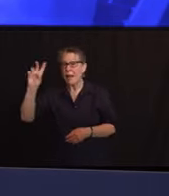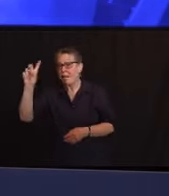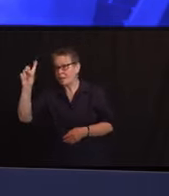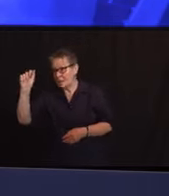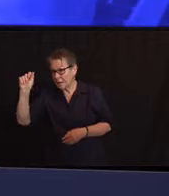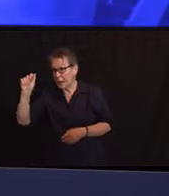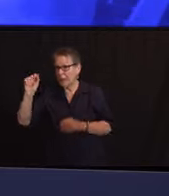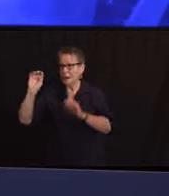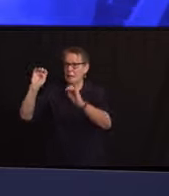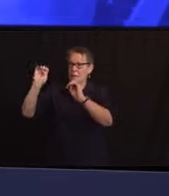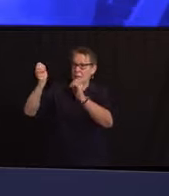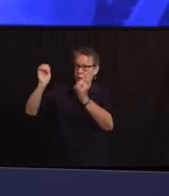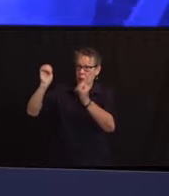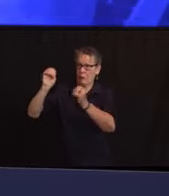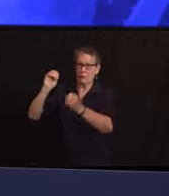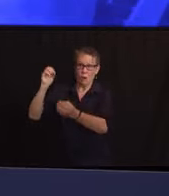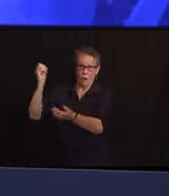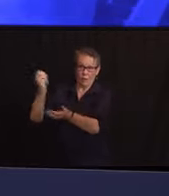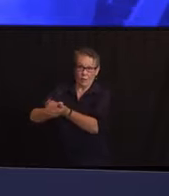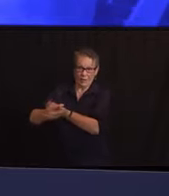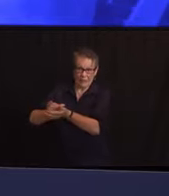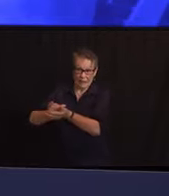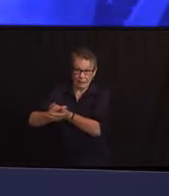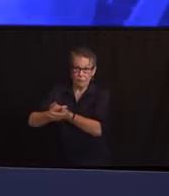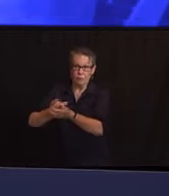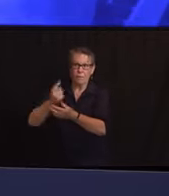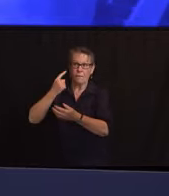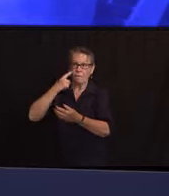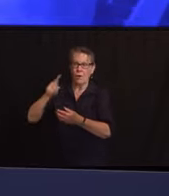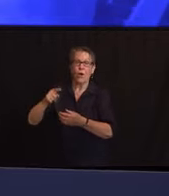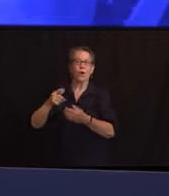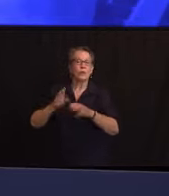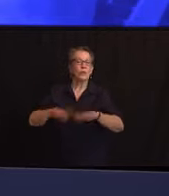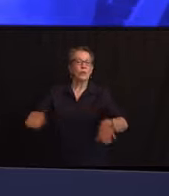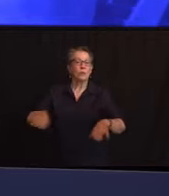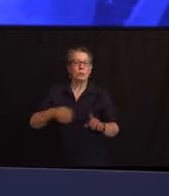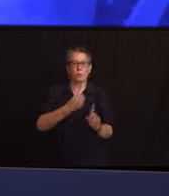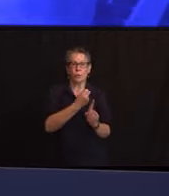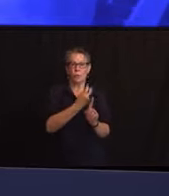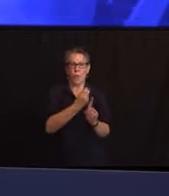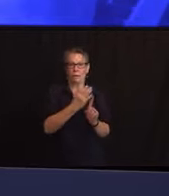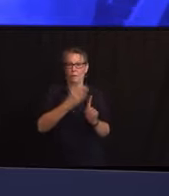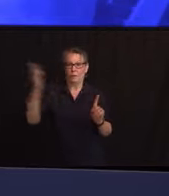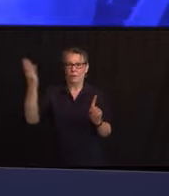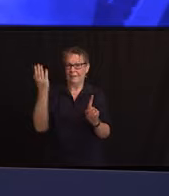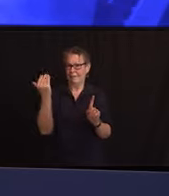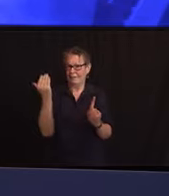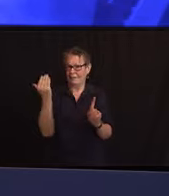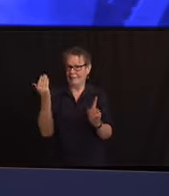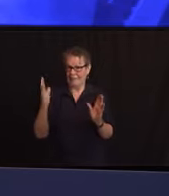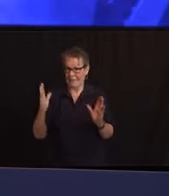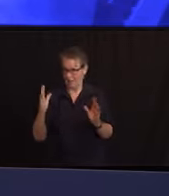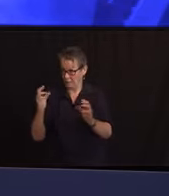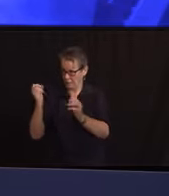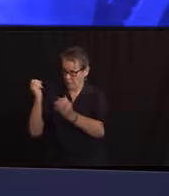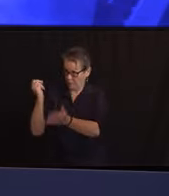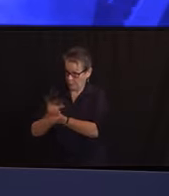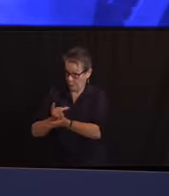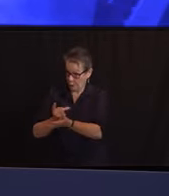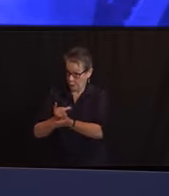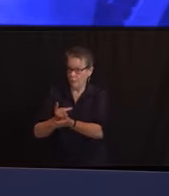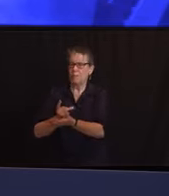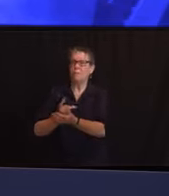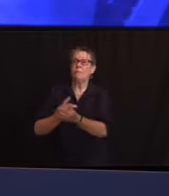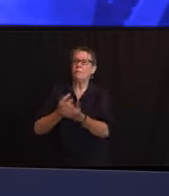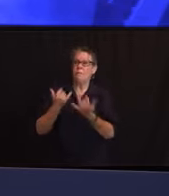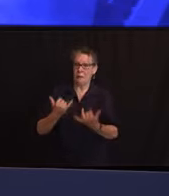authorization application to vaccinate adolescents between the ages of 12 to 15. On Wednesday,